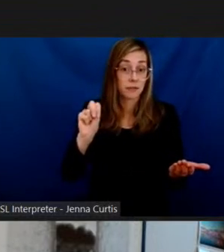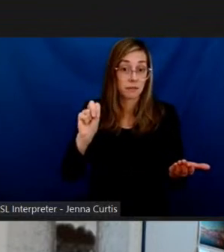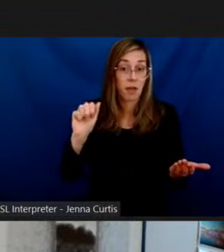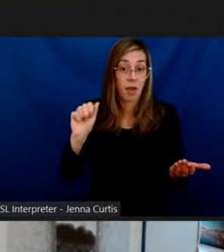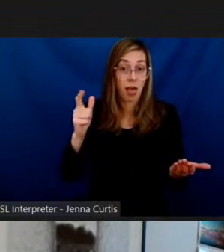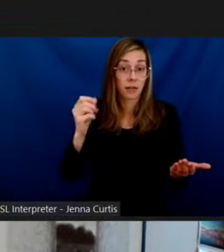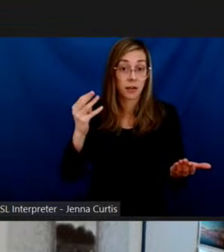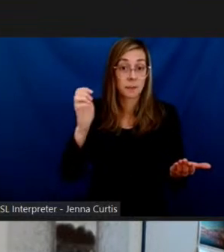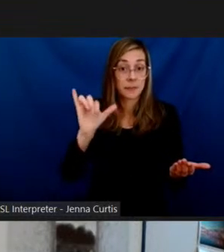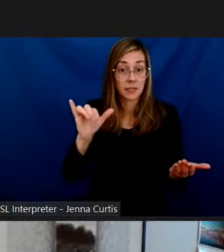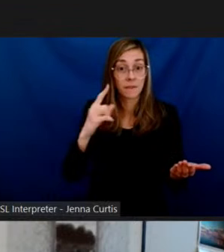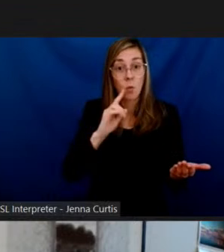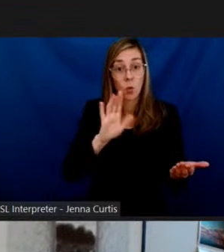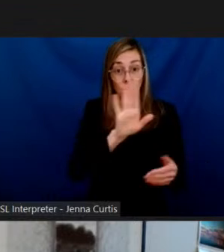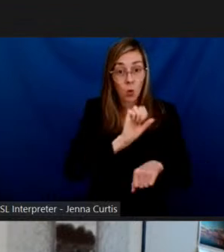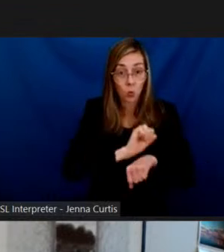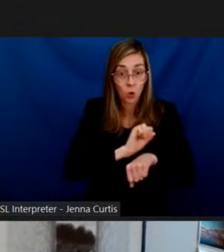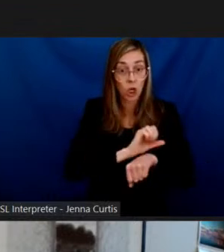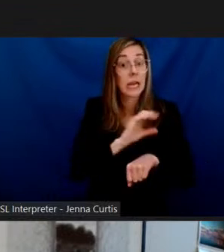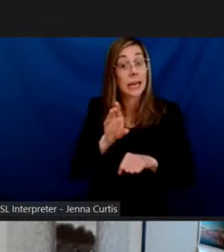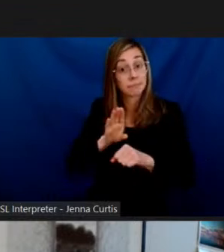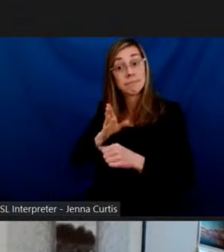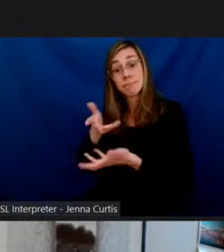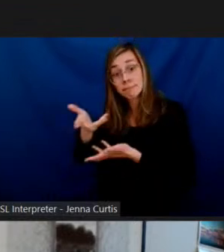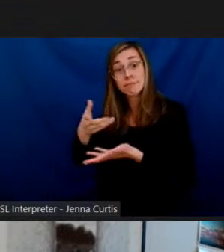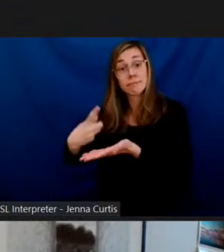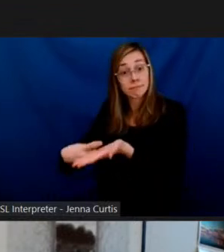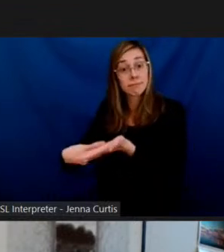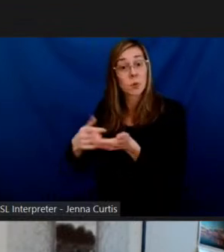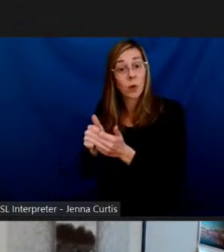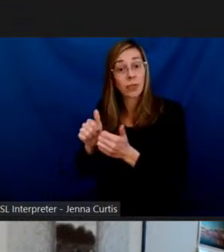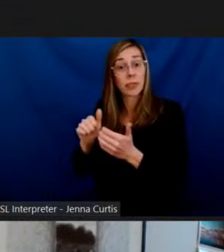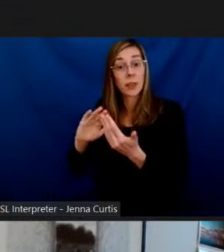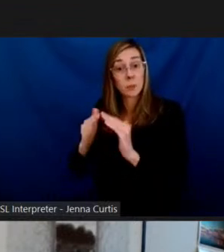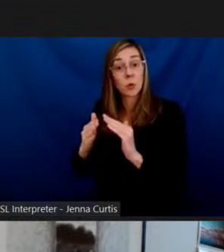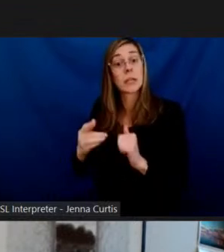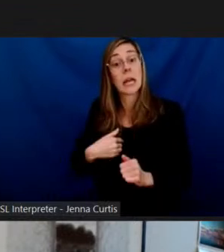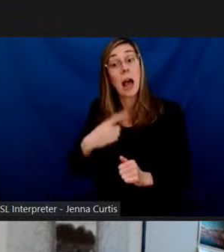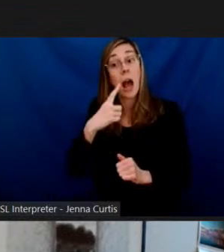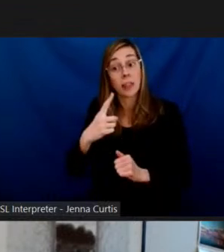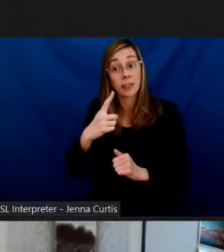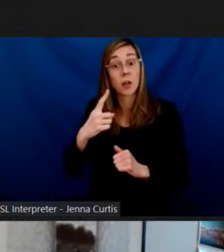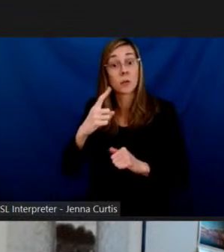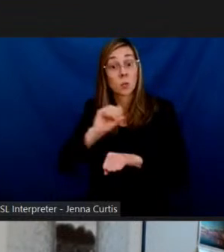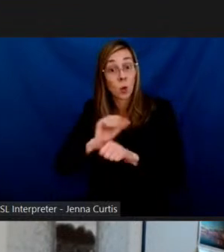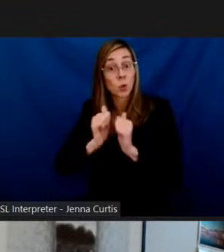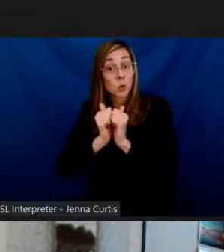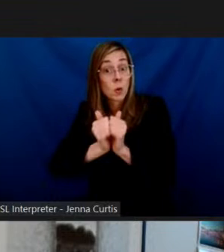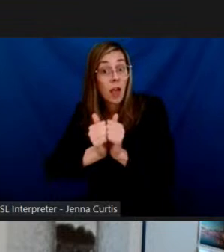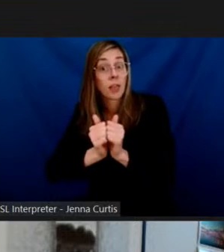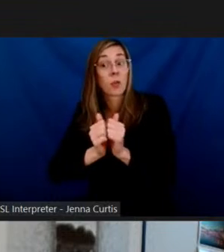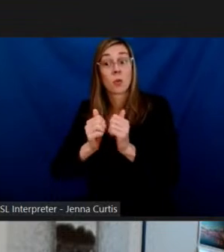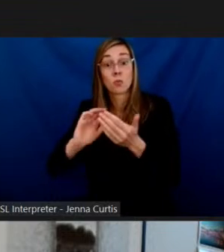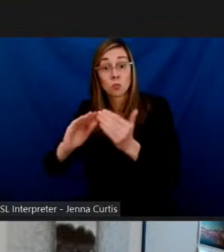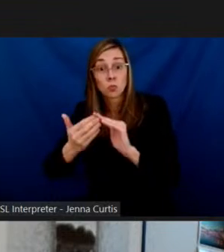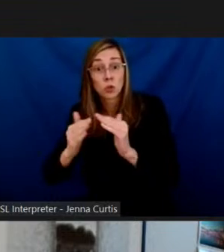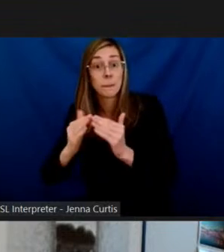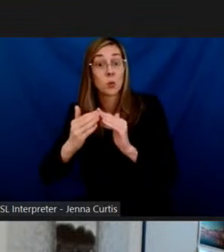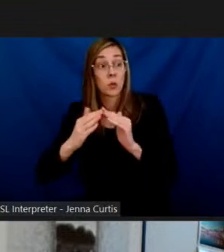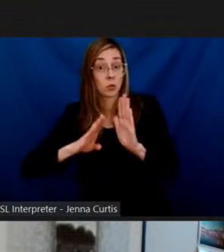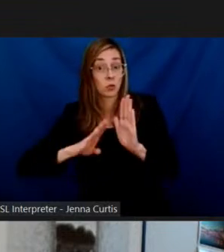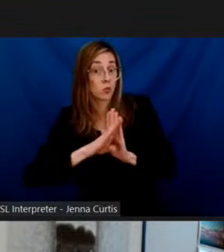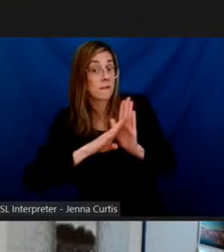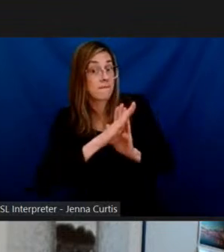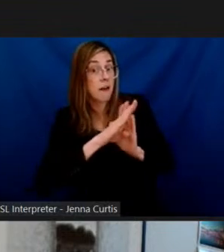it with the community. I think co-developing with the community and the people affected is really key to making this work and getting to